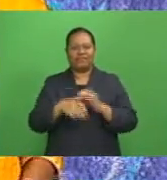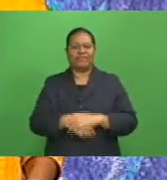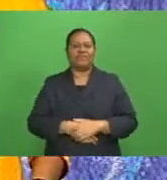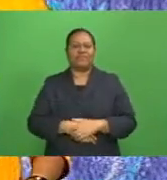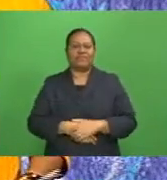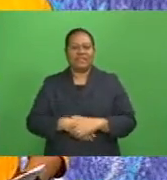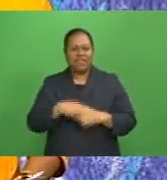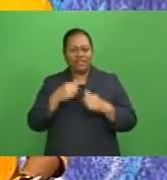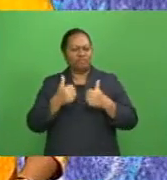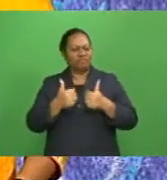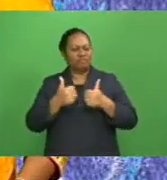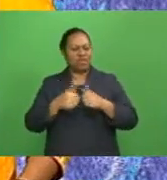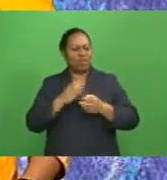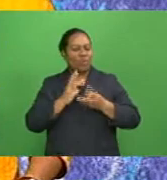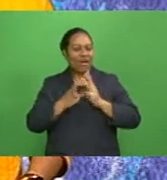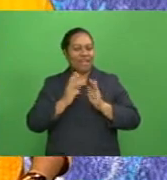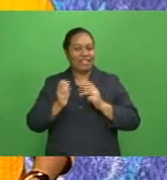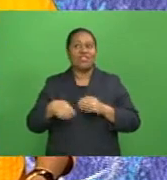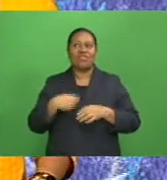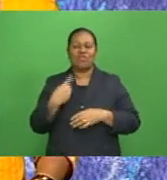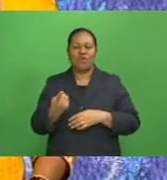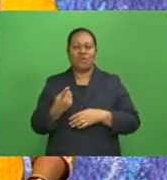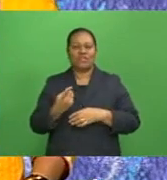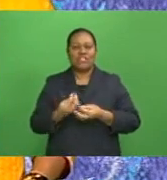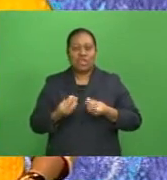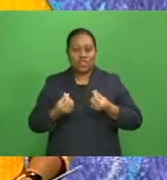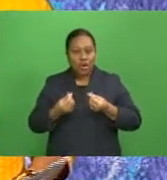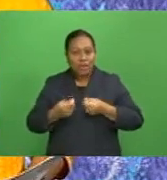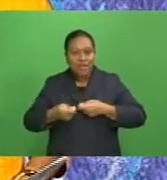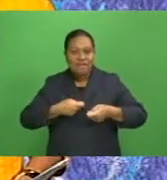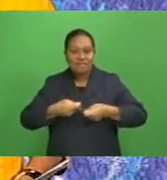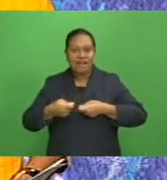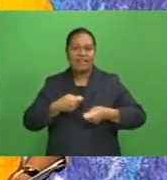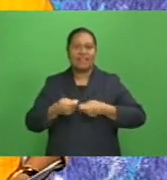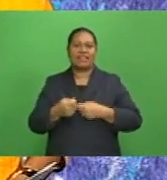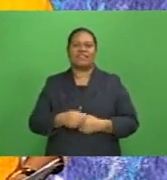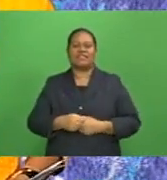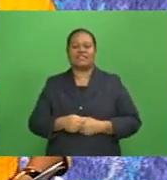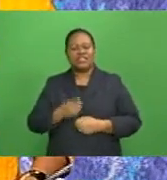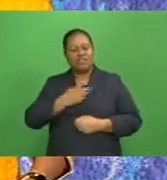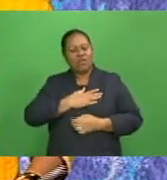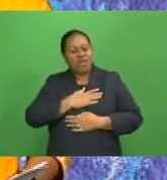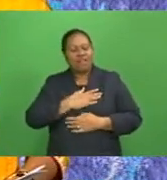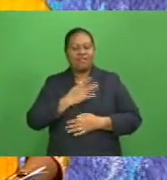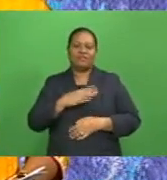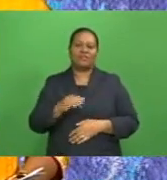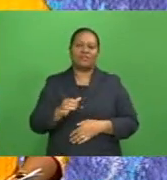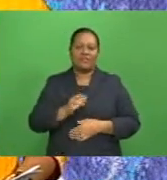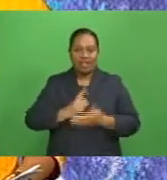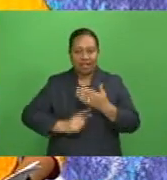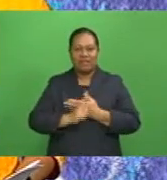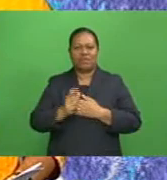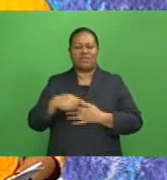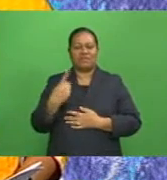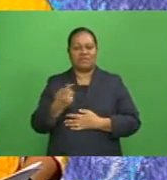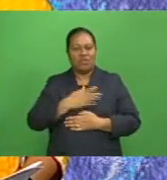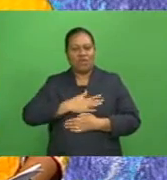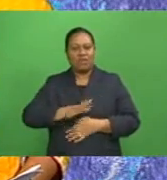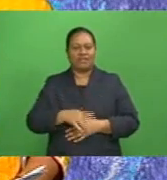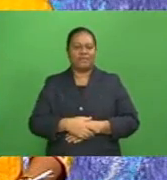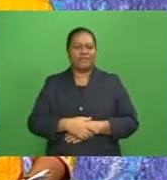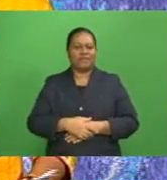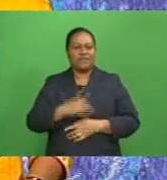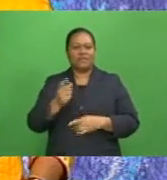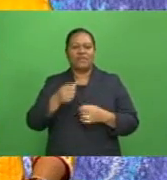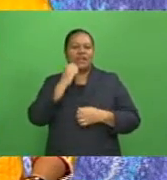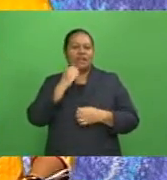to stay. Now get on with the shopping, marketing, and the things you love. Tomorrow's temps, most centers will have